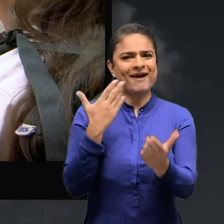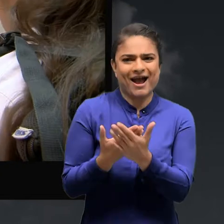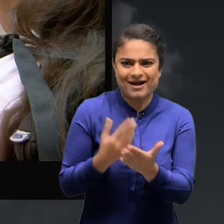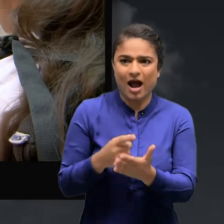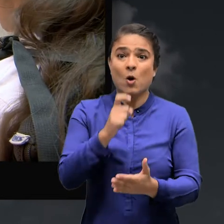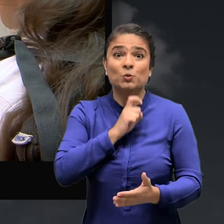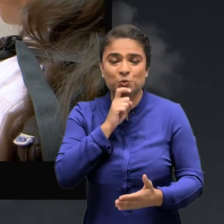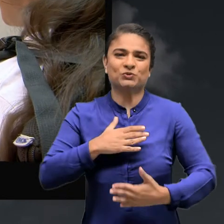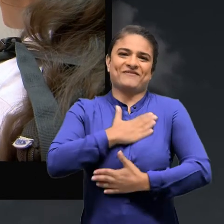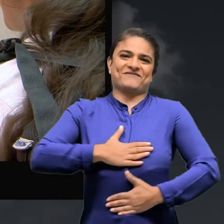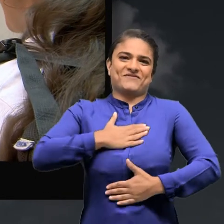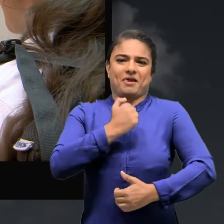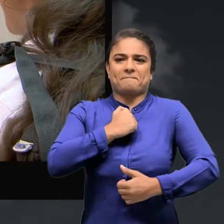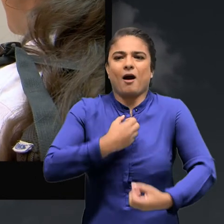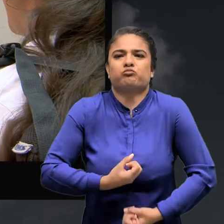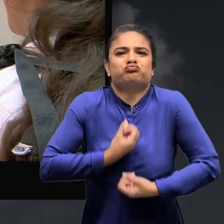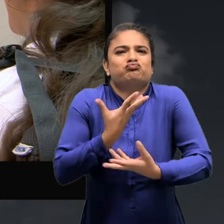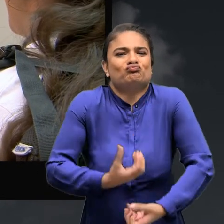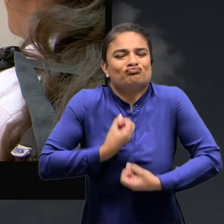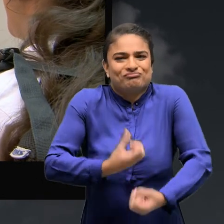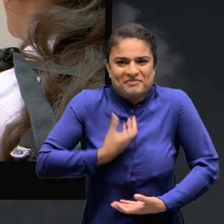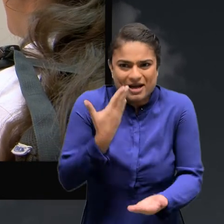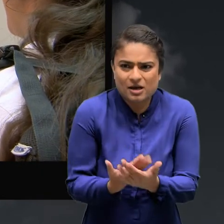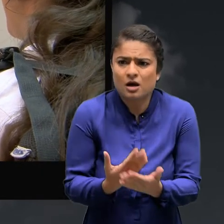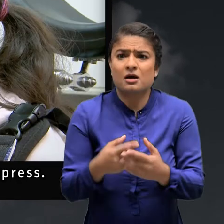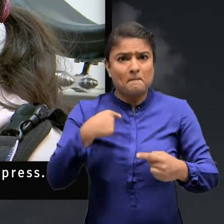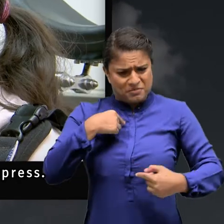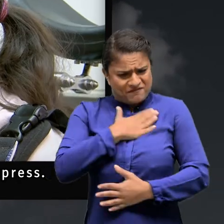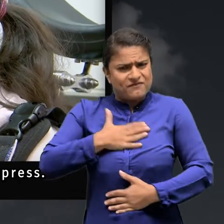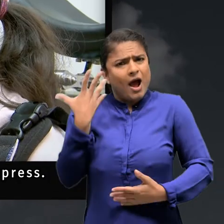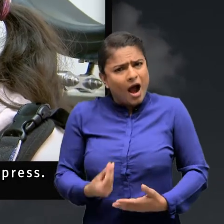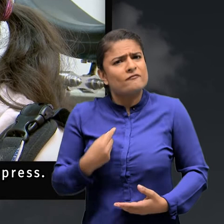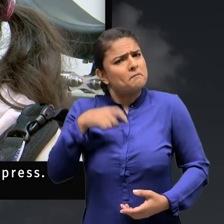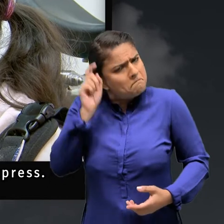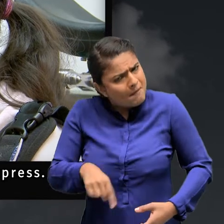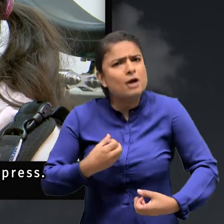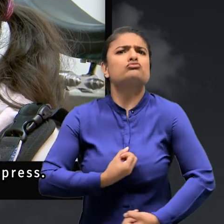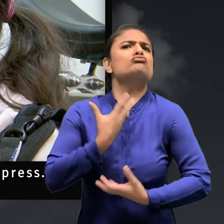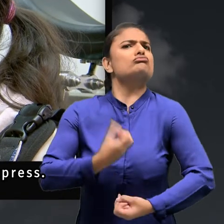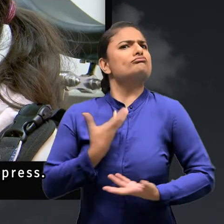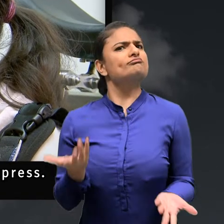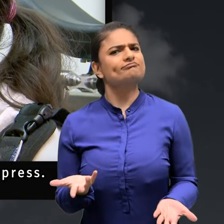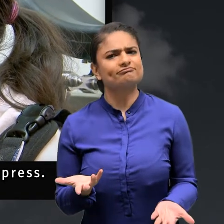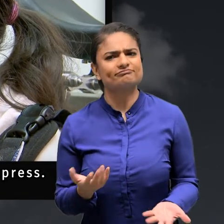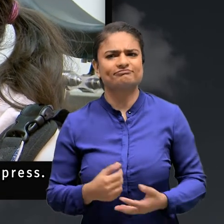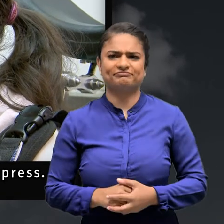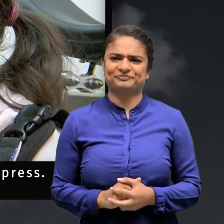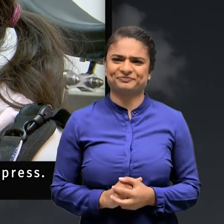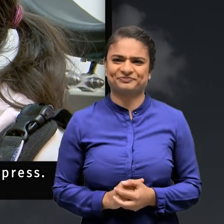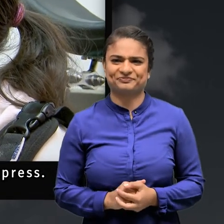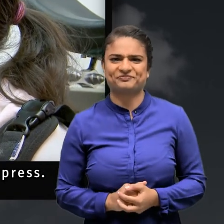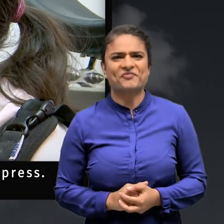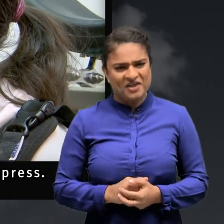I need. And also, my feelings. Yes, I do have feelings I